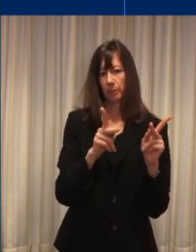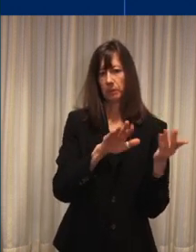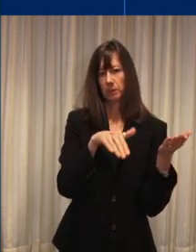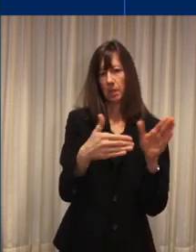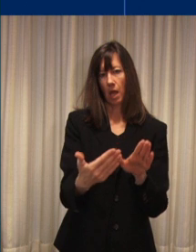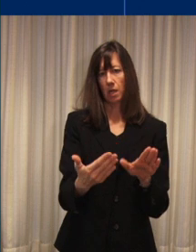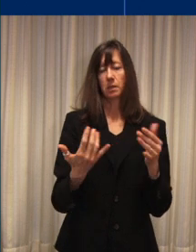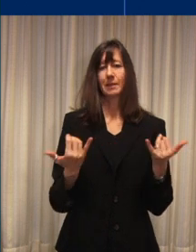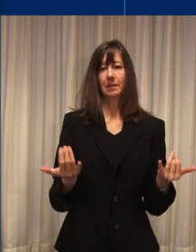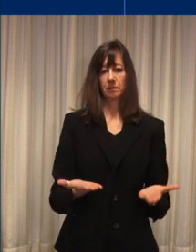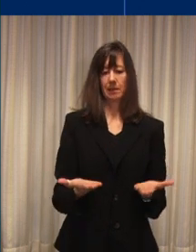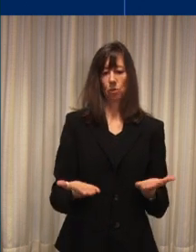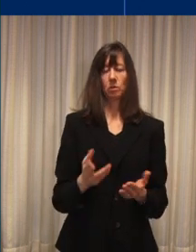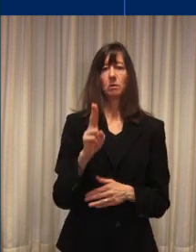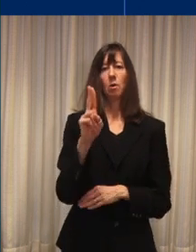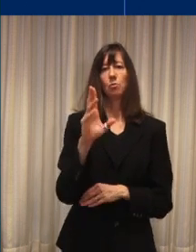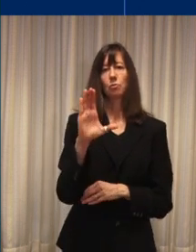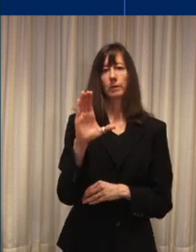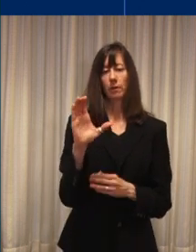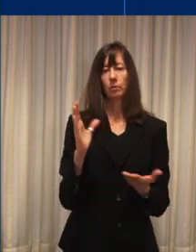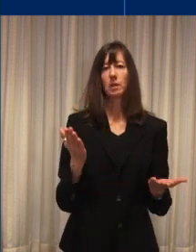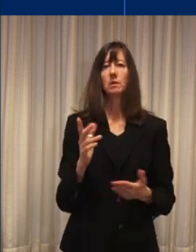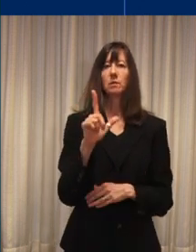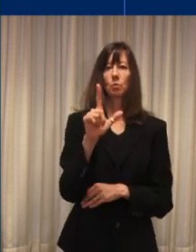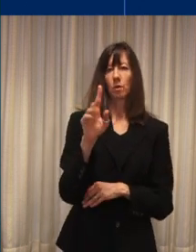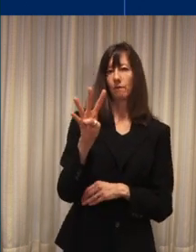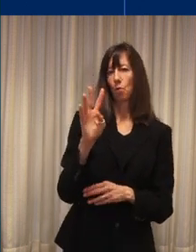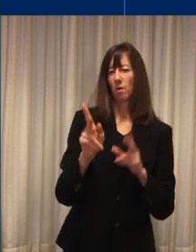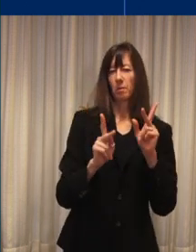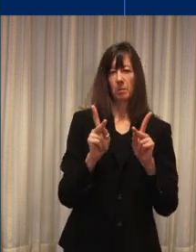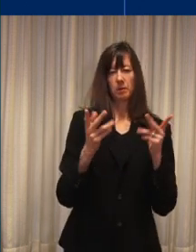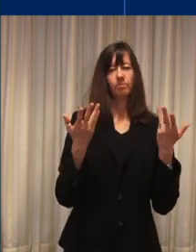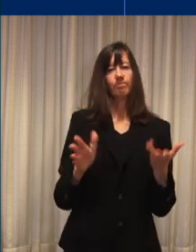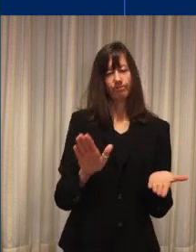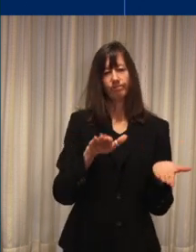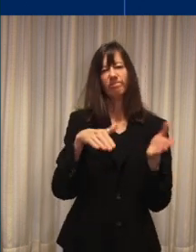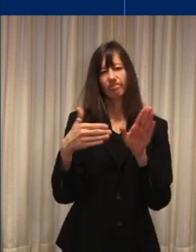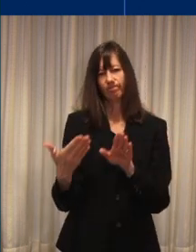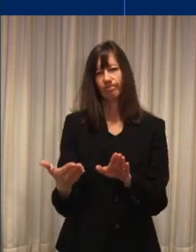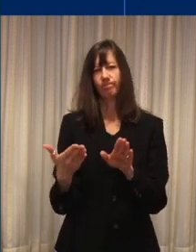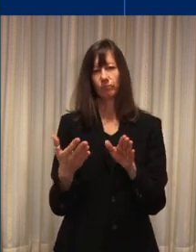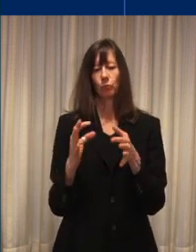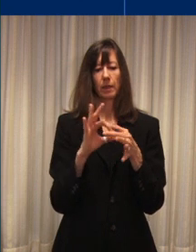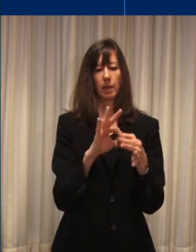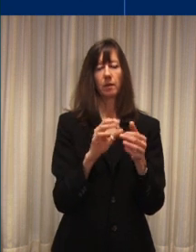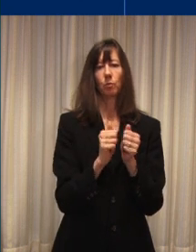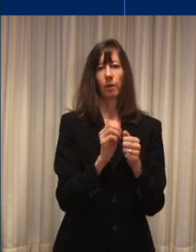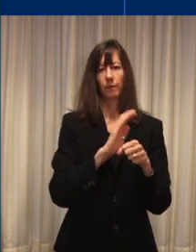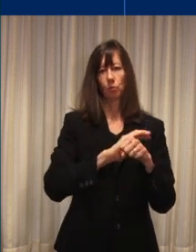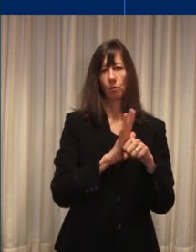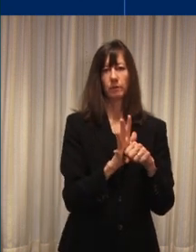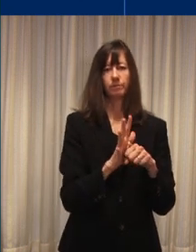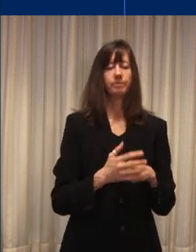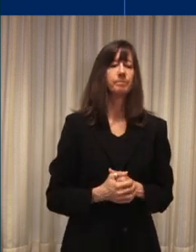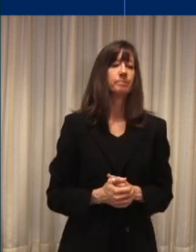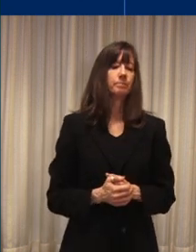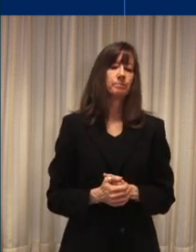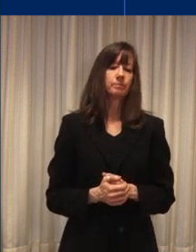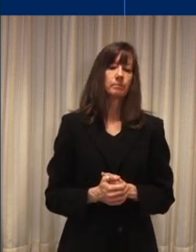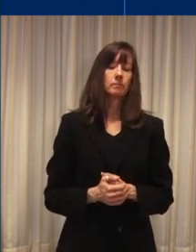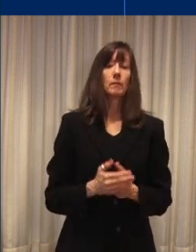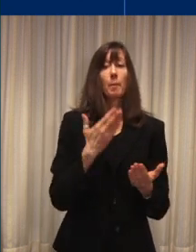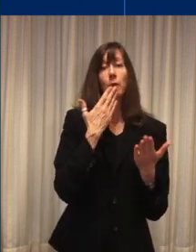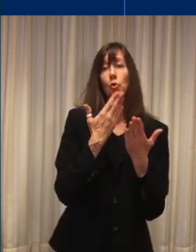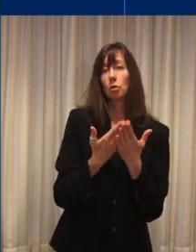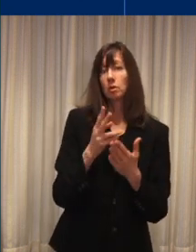residents pass away due to complications related to COVID. The good news, we continue to see